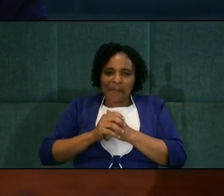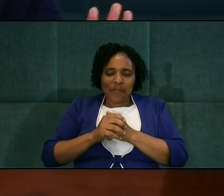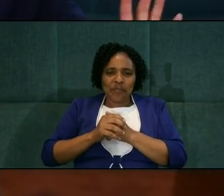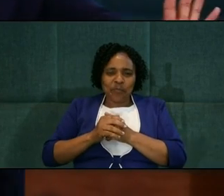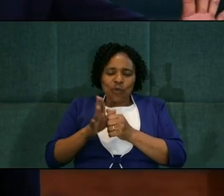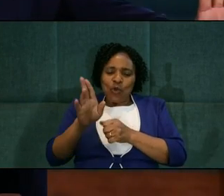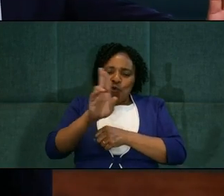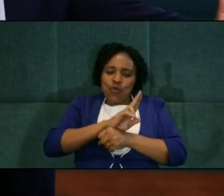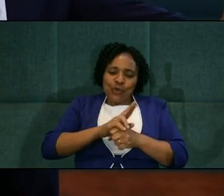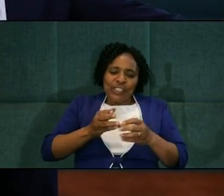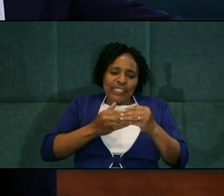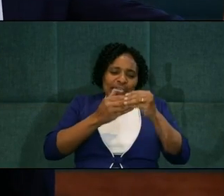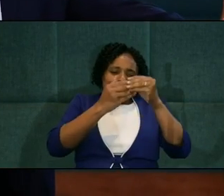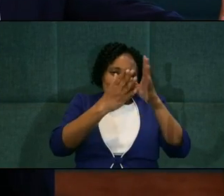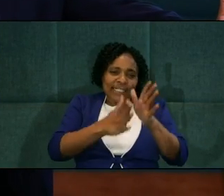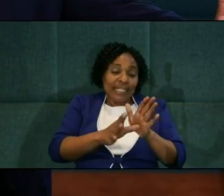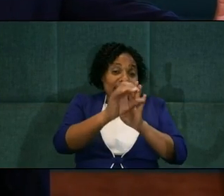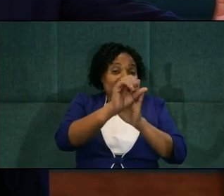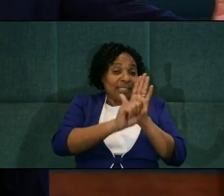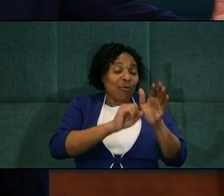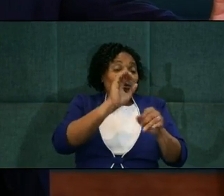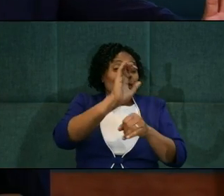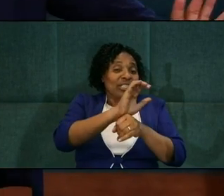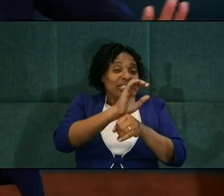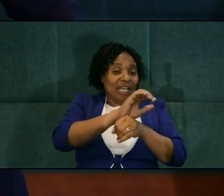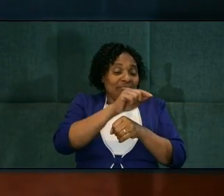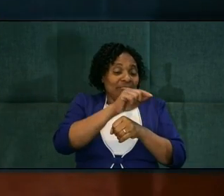using the leadership of the church.